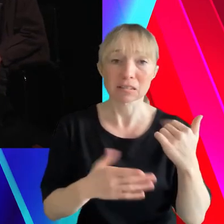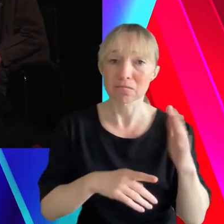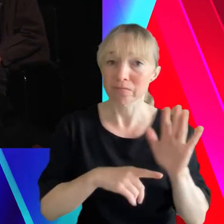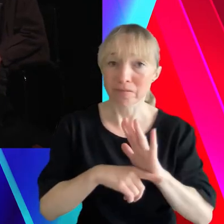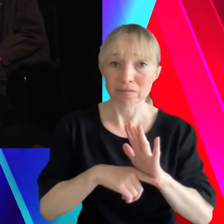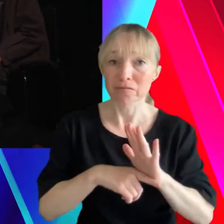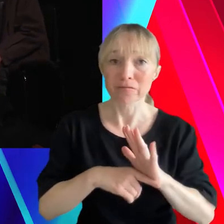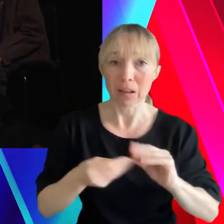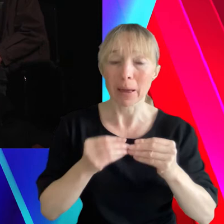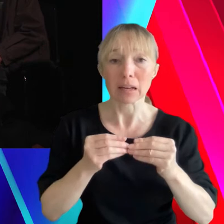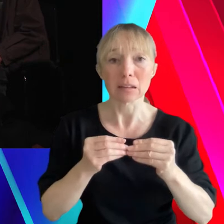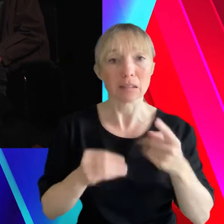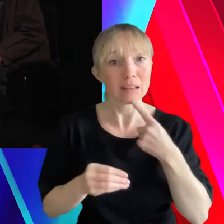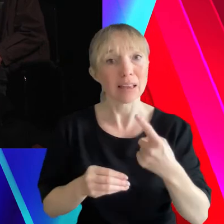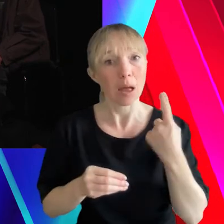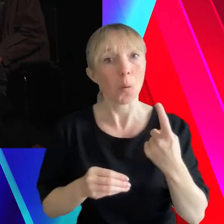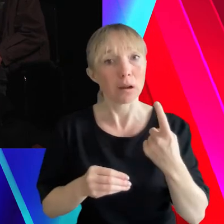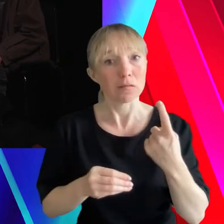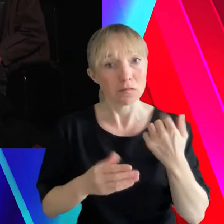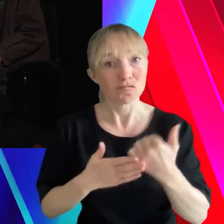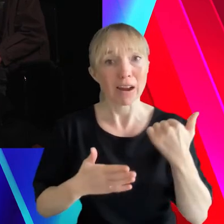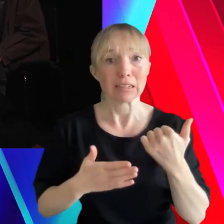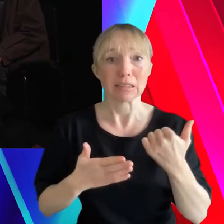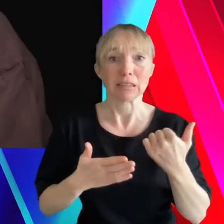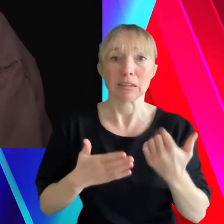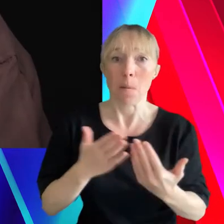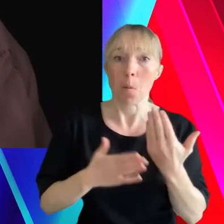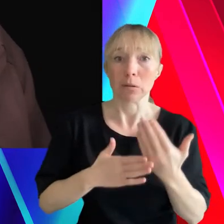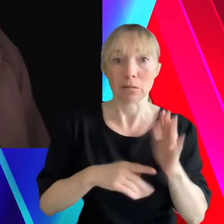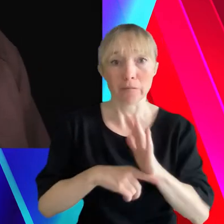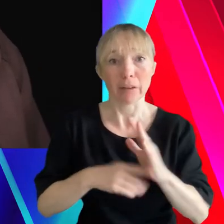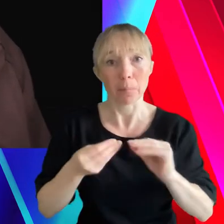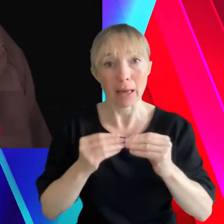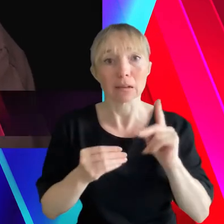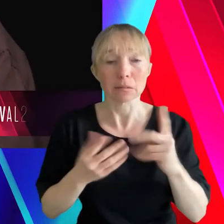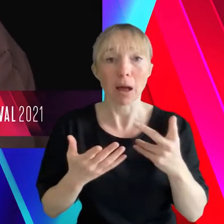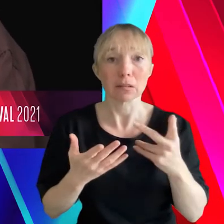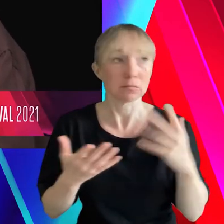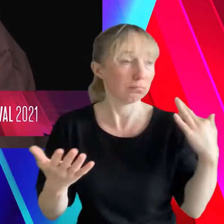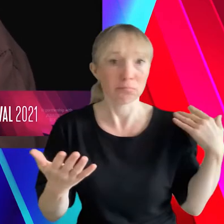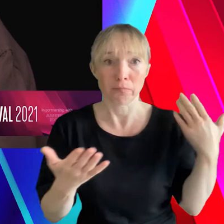I would say the greatest contemporary filmmakers, but I think he's one of the greatest filmmakers. And I say that